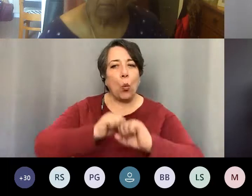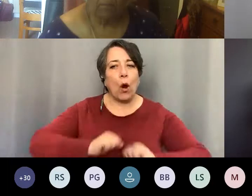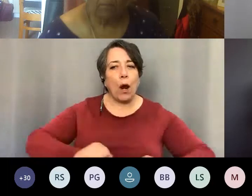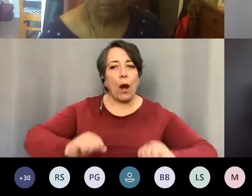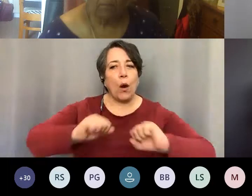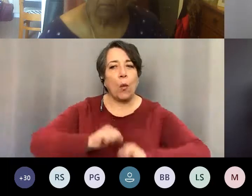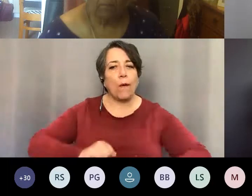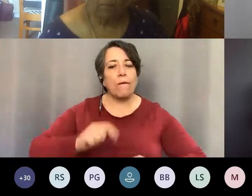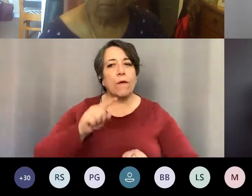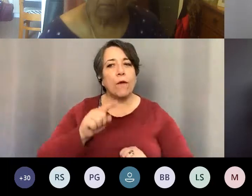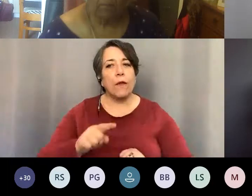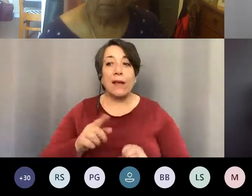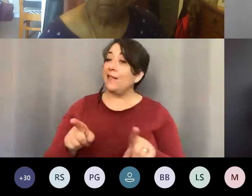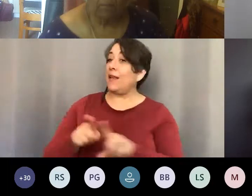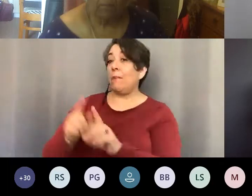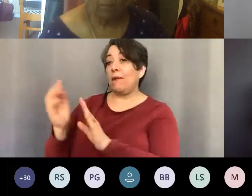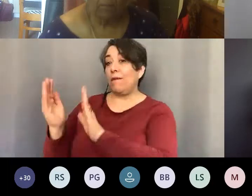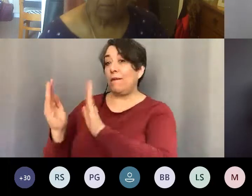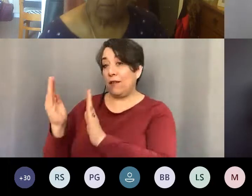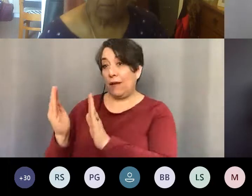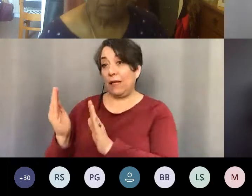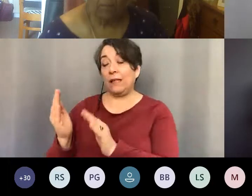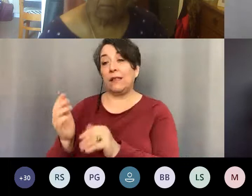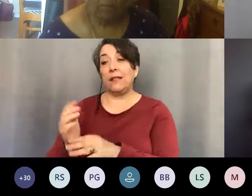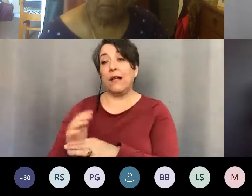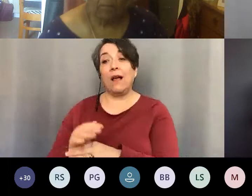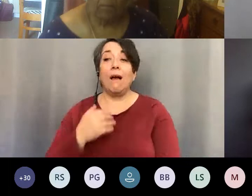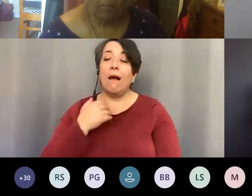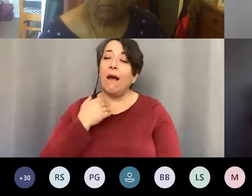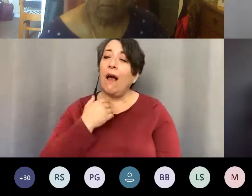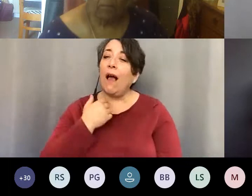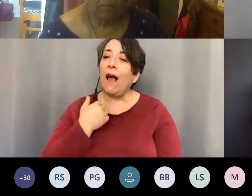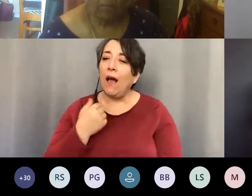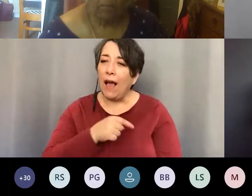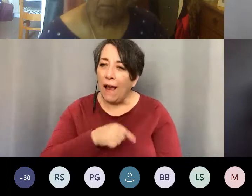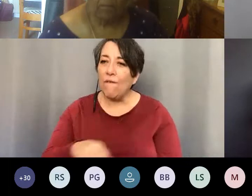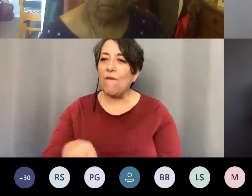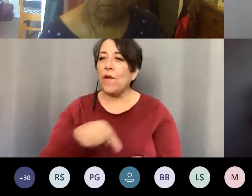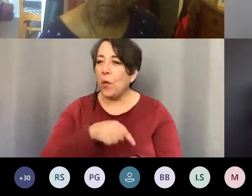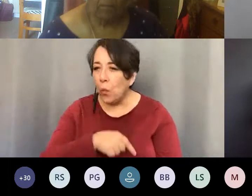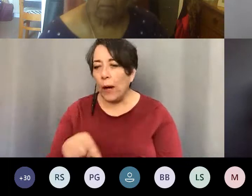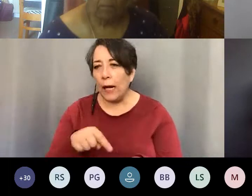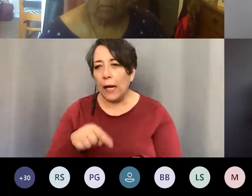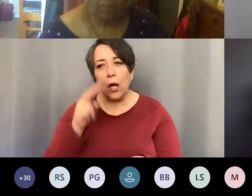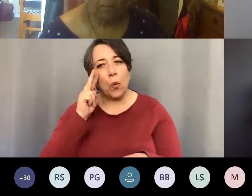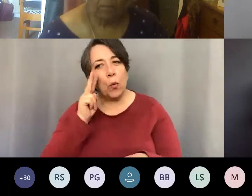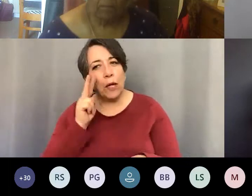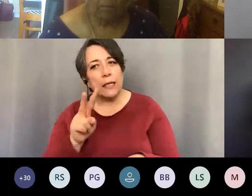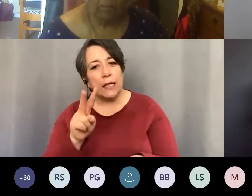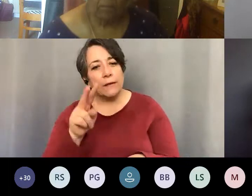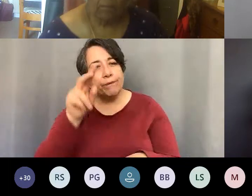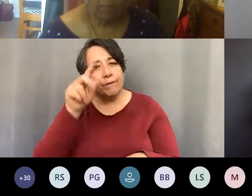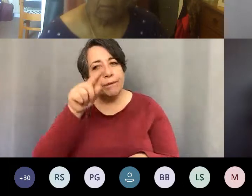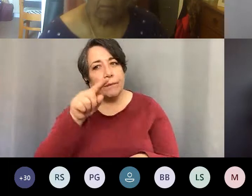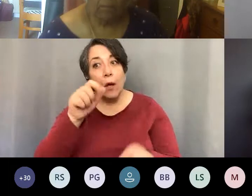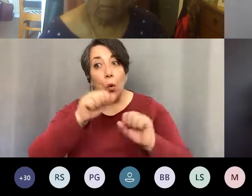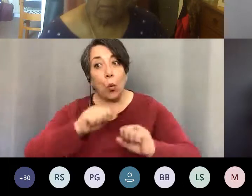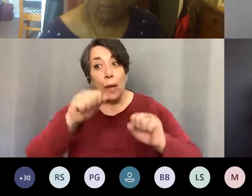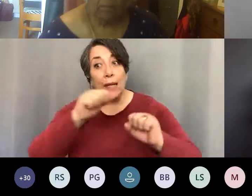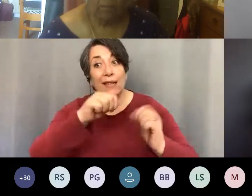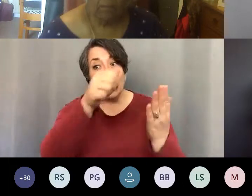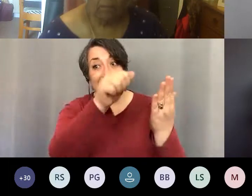look at our clinic capacity every single week, and if we've got a waiting list growing, we put extra capacity on. So we would